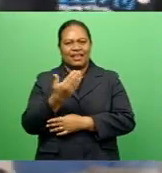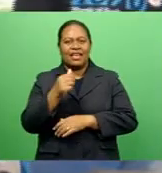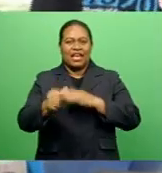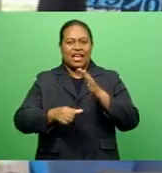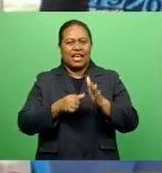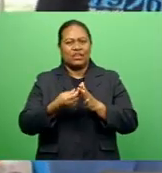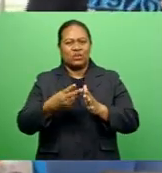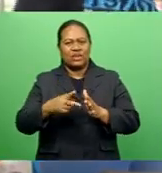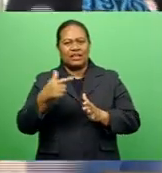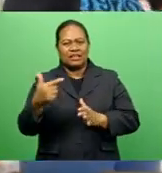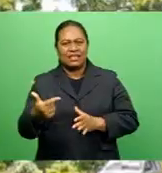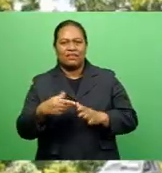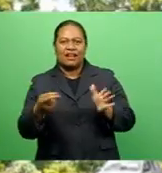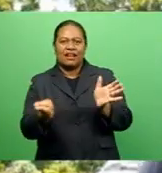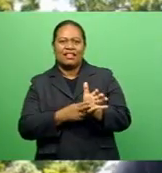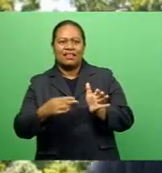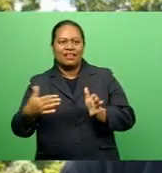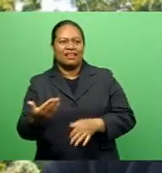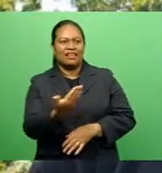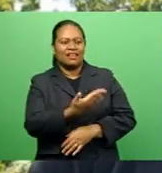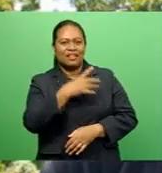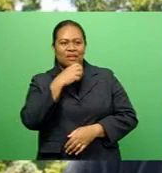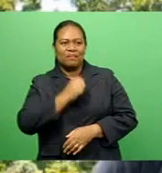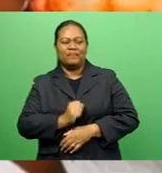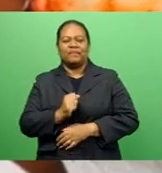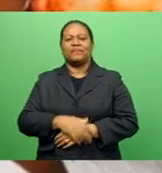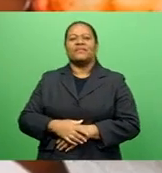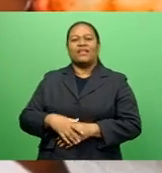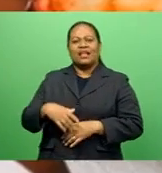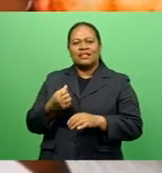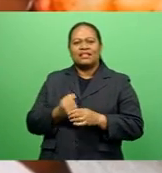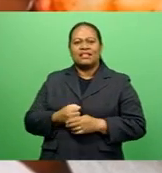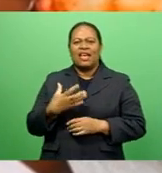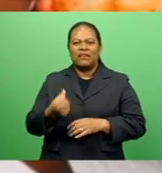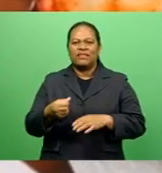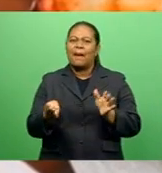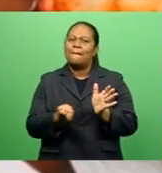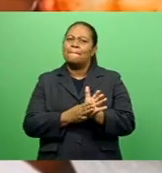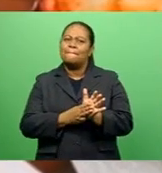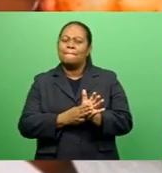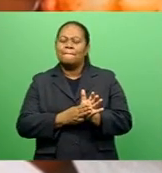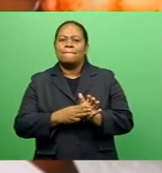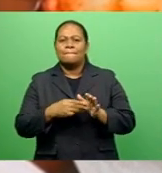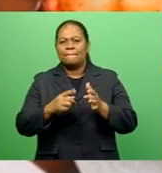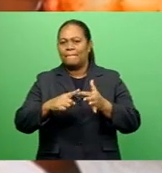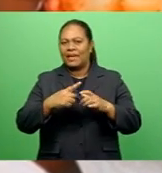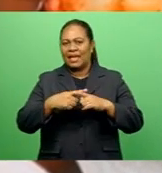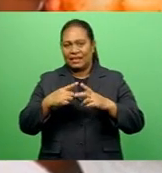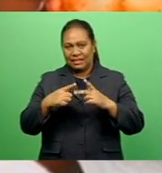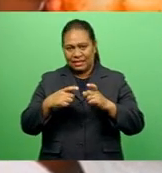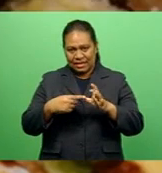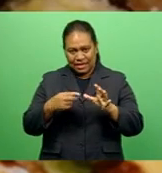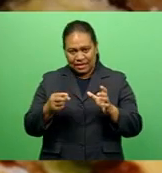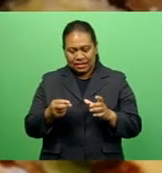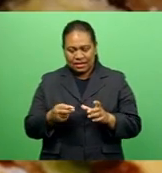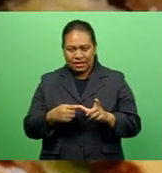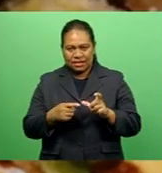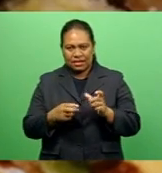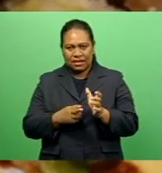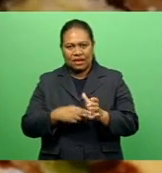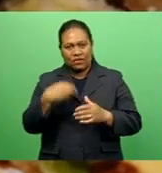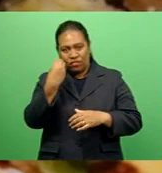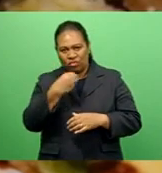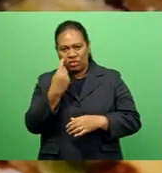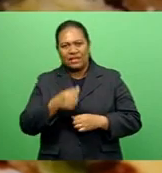Nathaniel Volavola, the owner of Taco Boy, who specializes in Mexican food, is one of the many vendors who will be part of the event. Starting